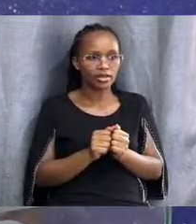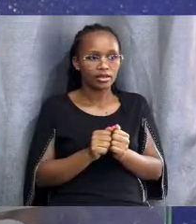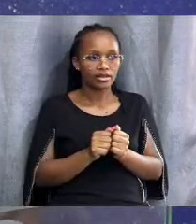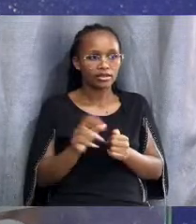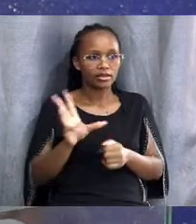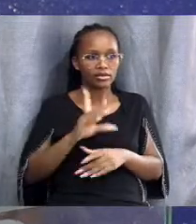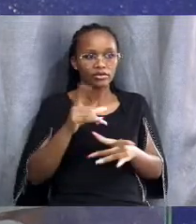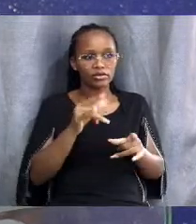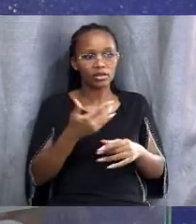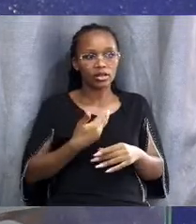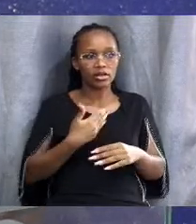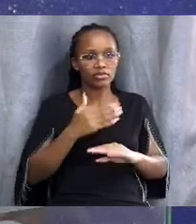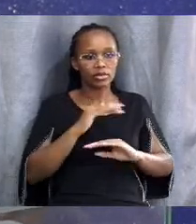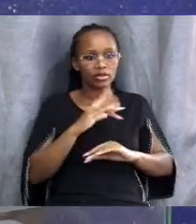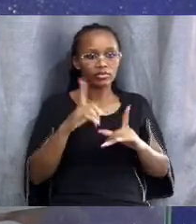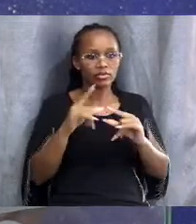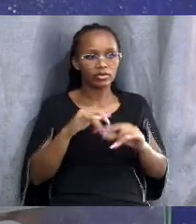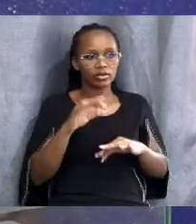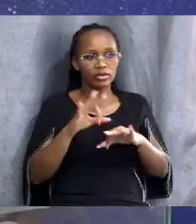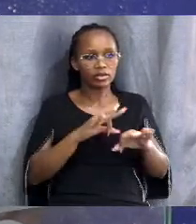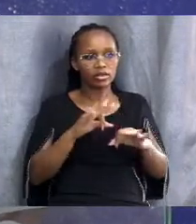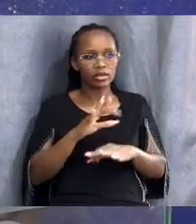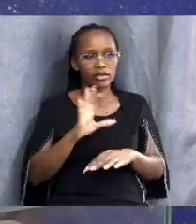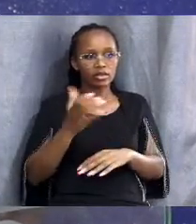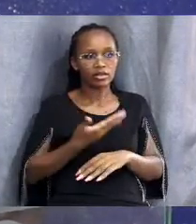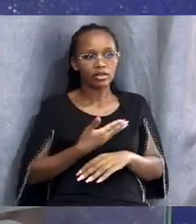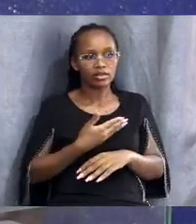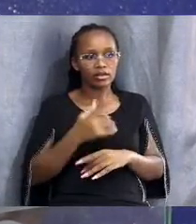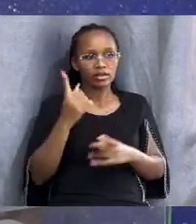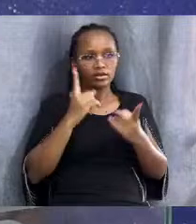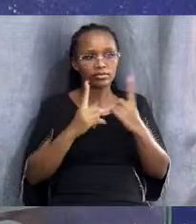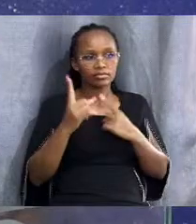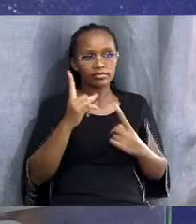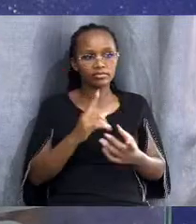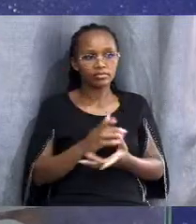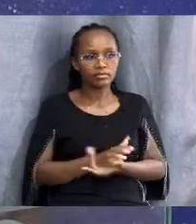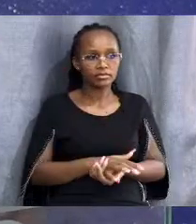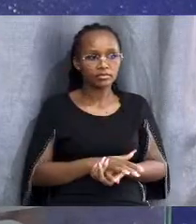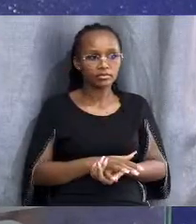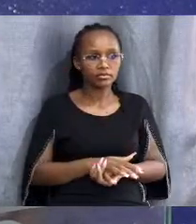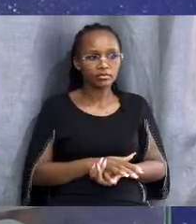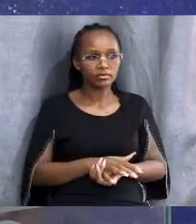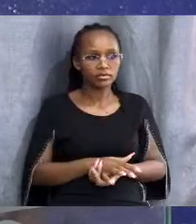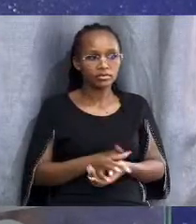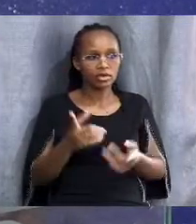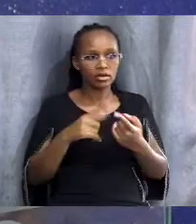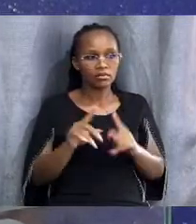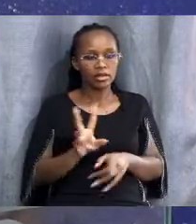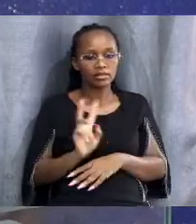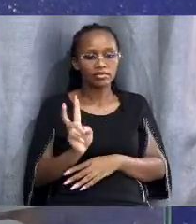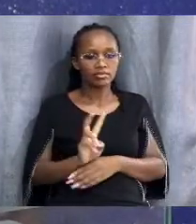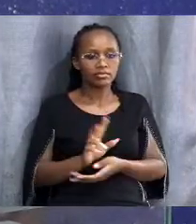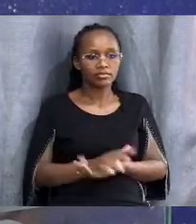We don't have enough words to express our grief, but we just say